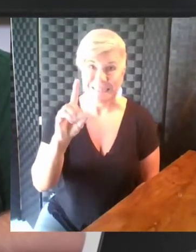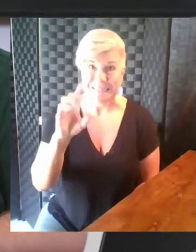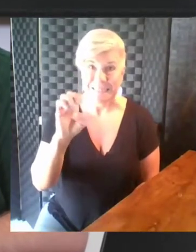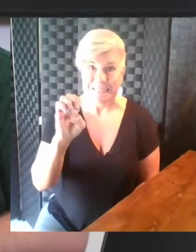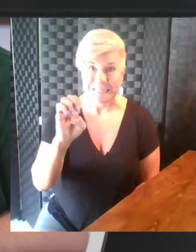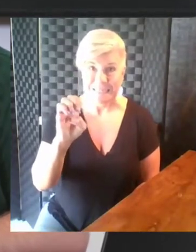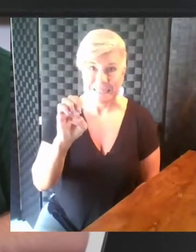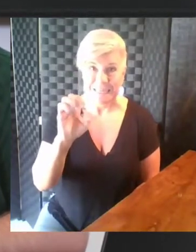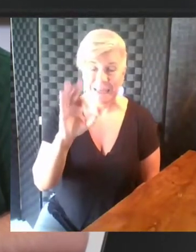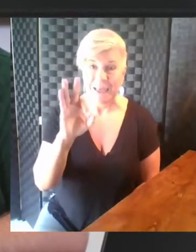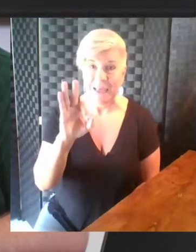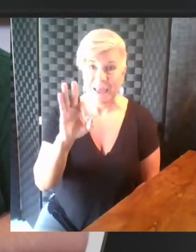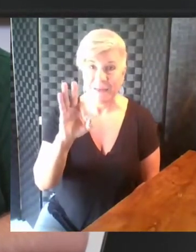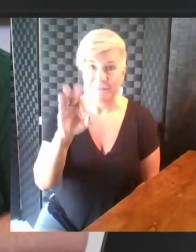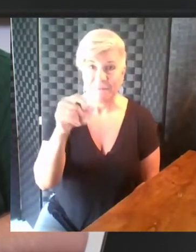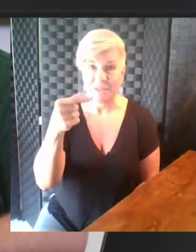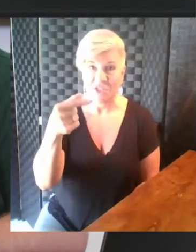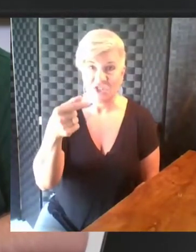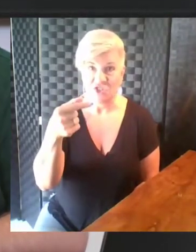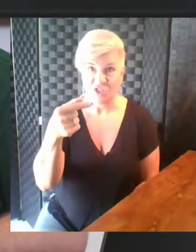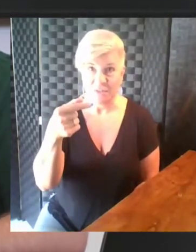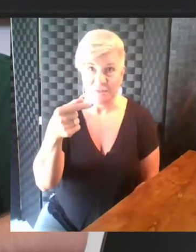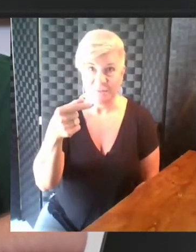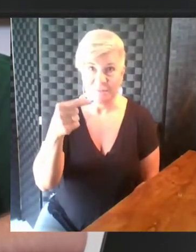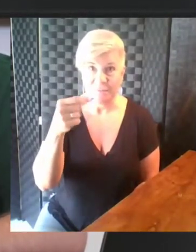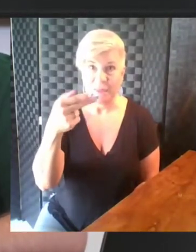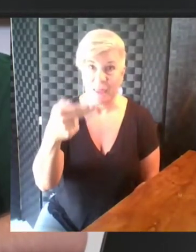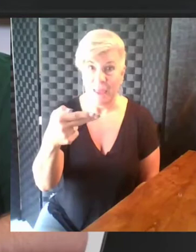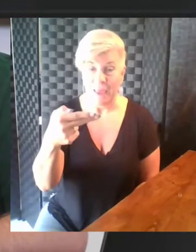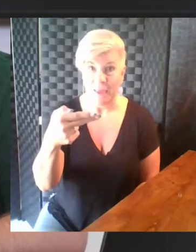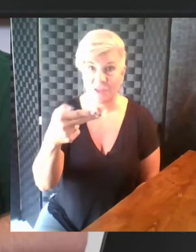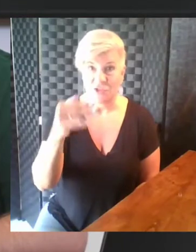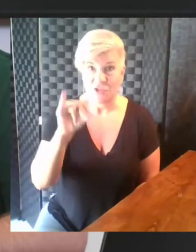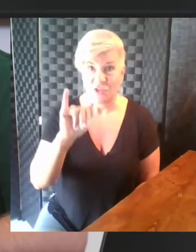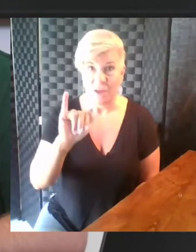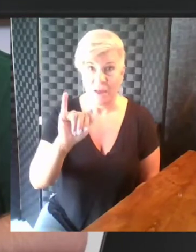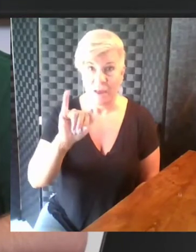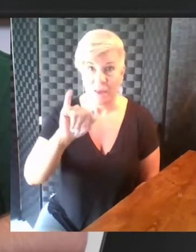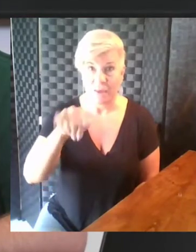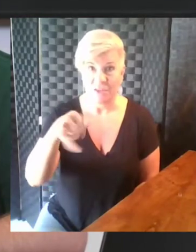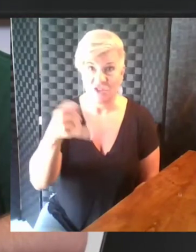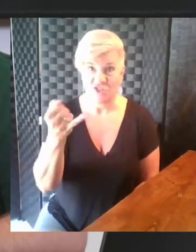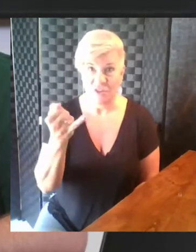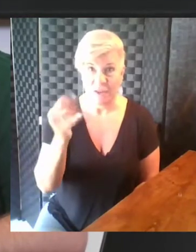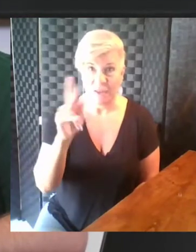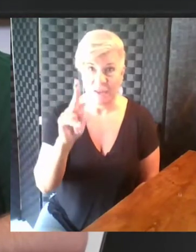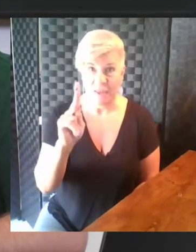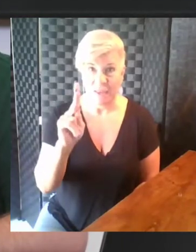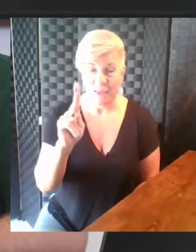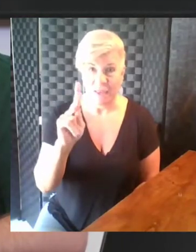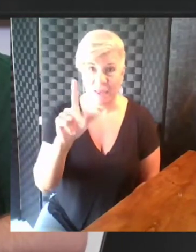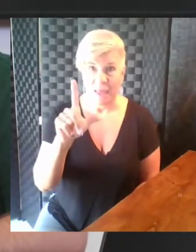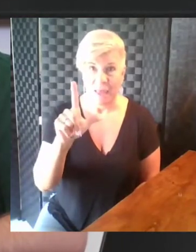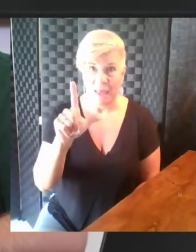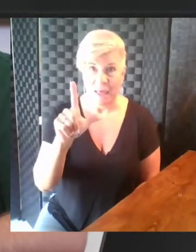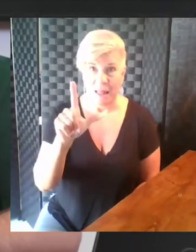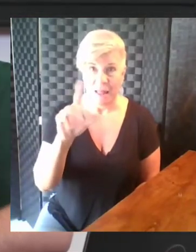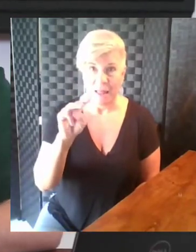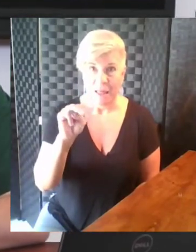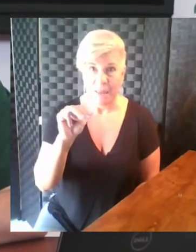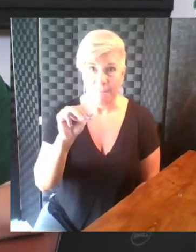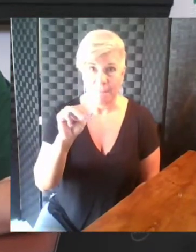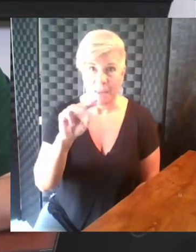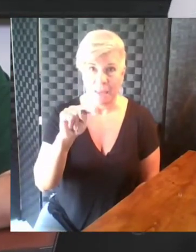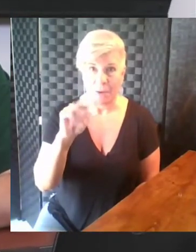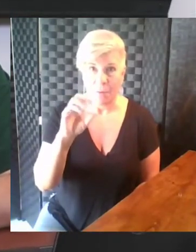D, E, F, G, H, I, J, K, L,